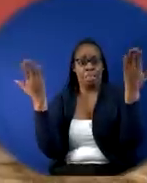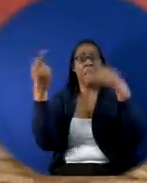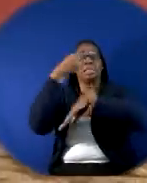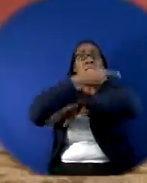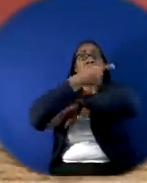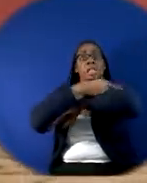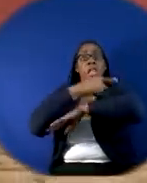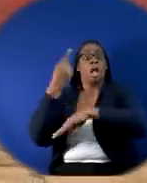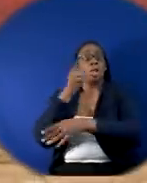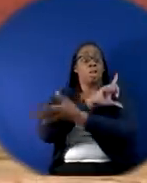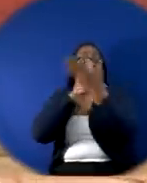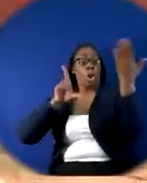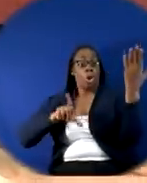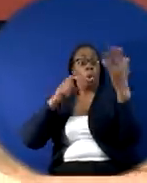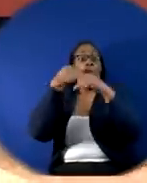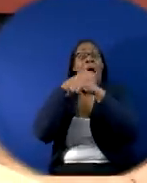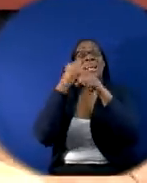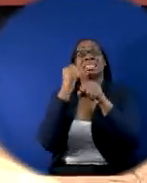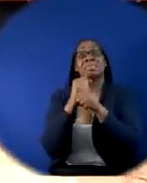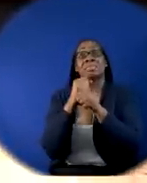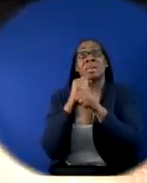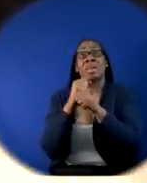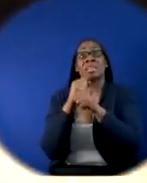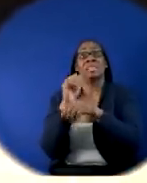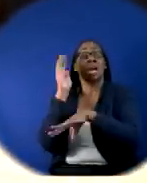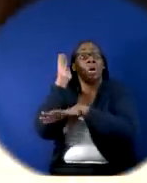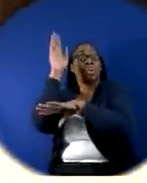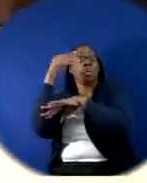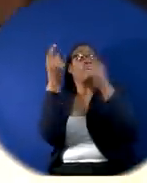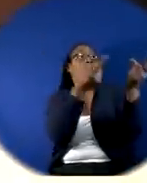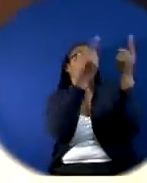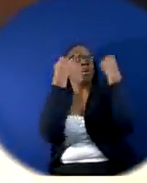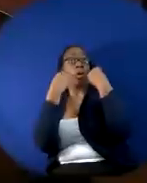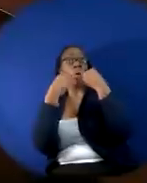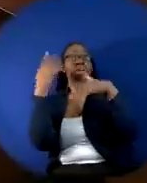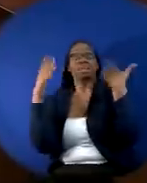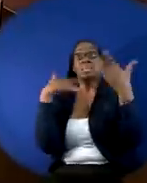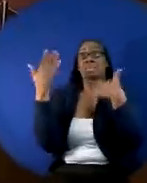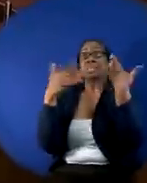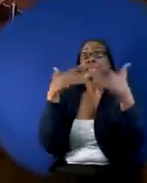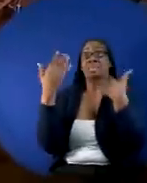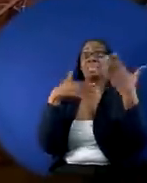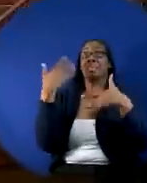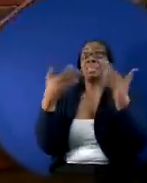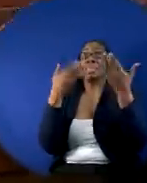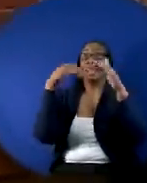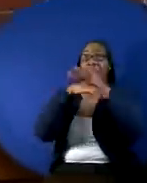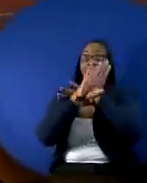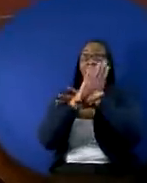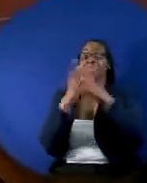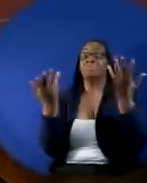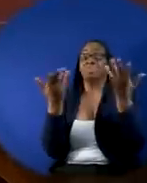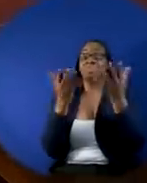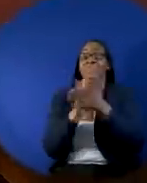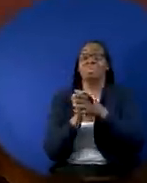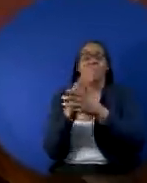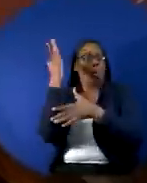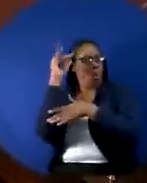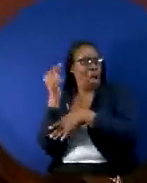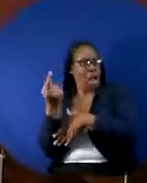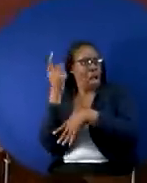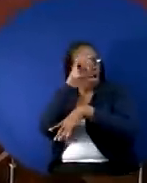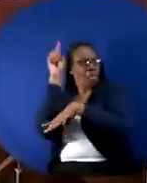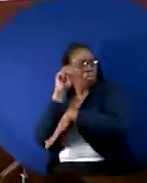day the Lord has made, and we have come to rejoice and be glad in it. Why?